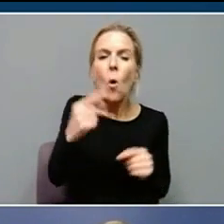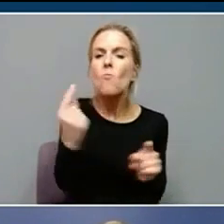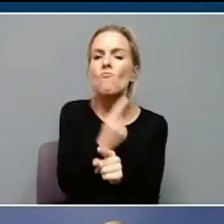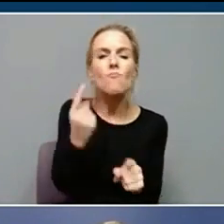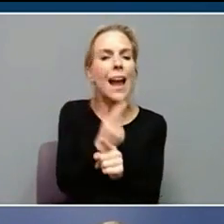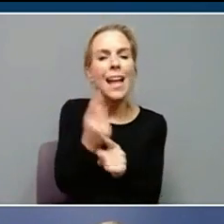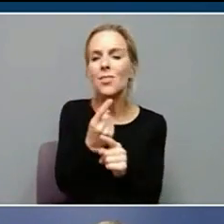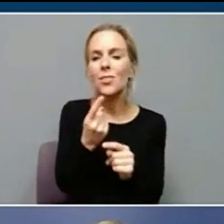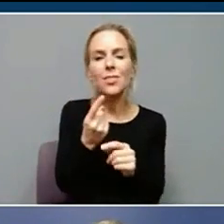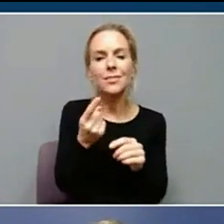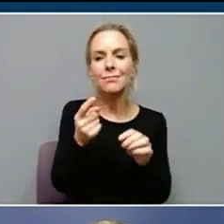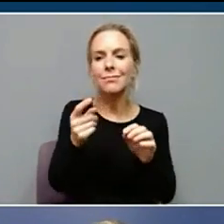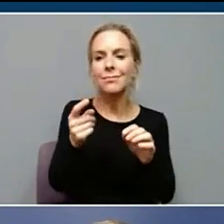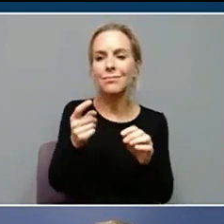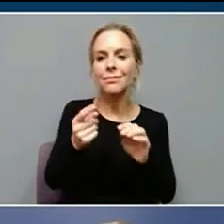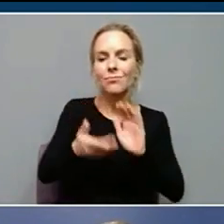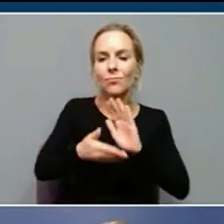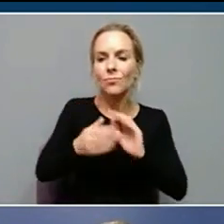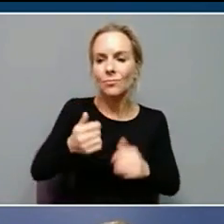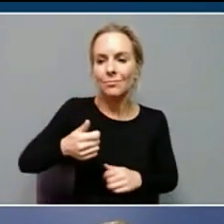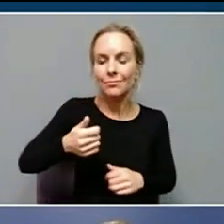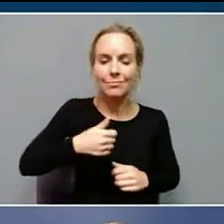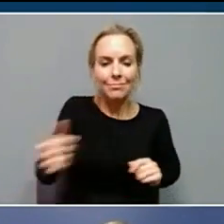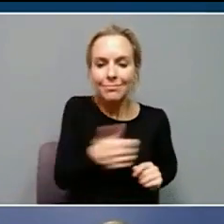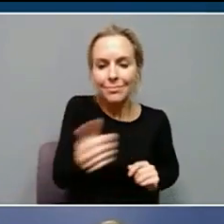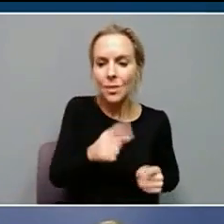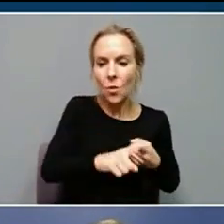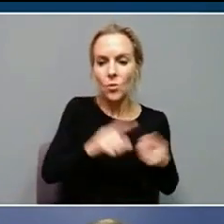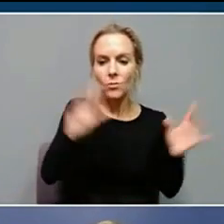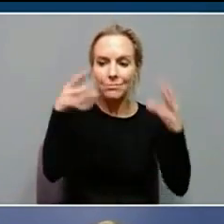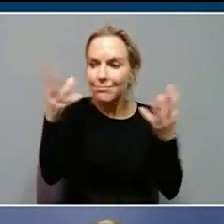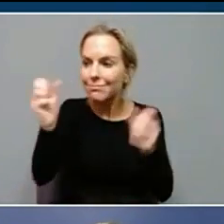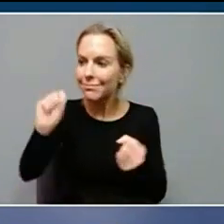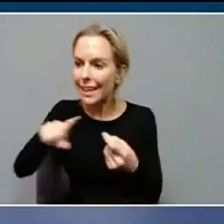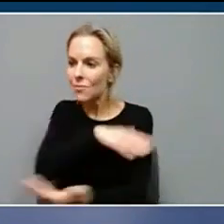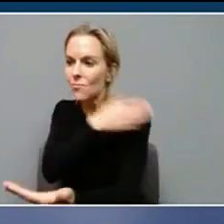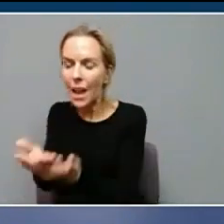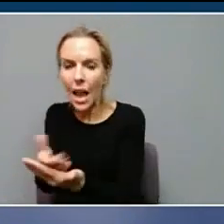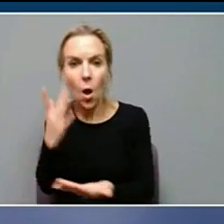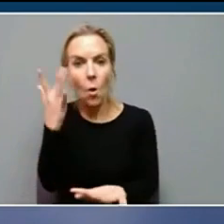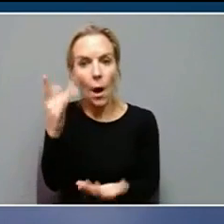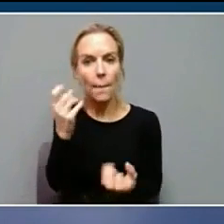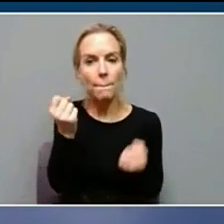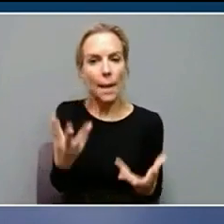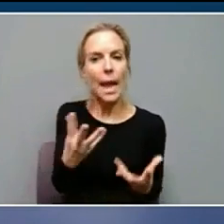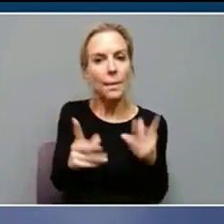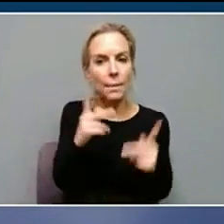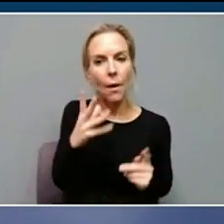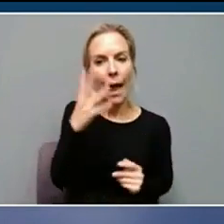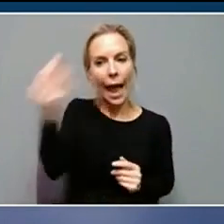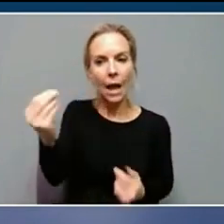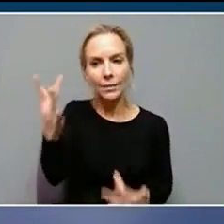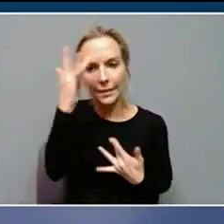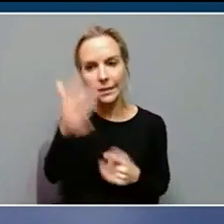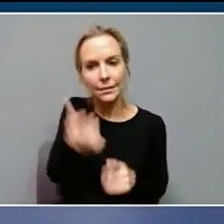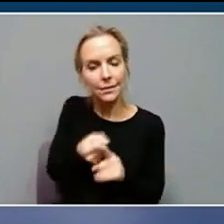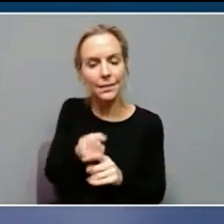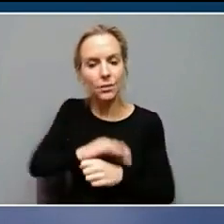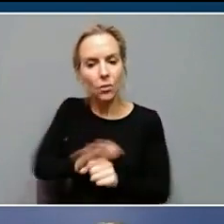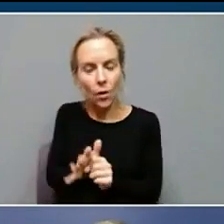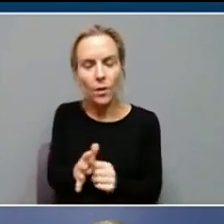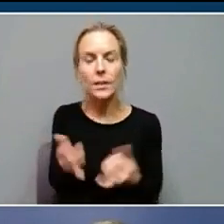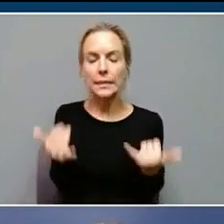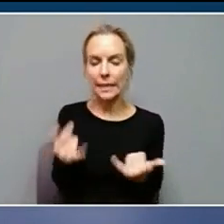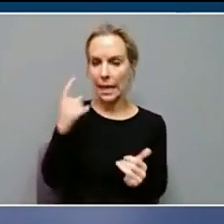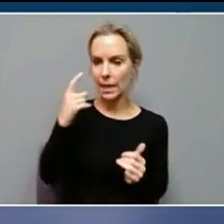around counties because people are either out with COVID or there are that many people who are really sick and need help. So today we did get notice